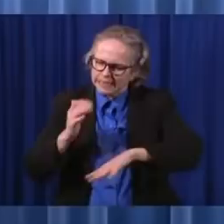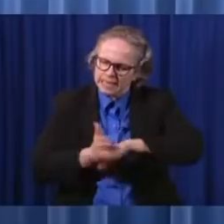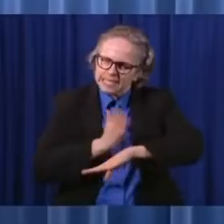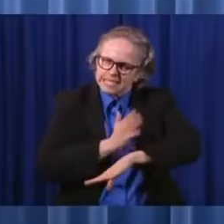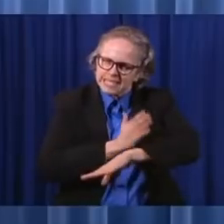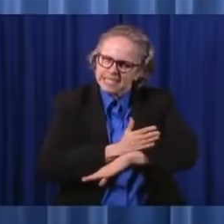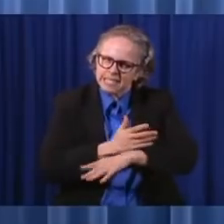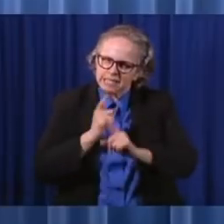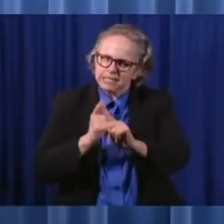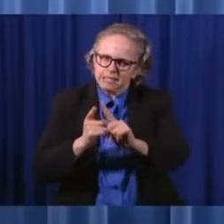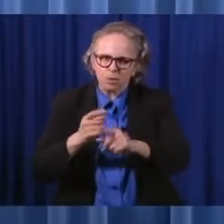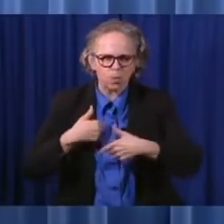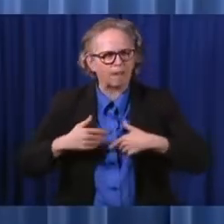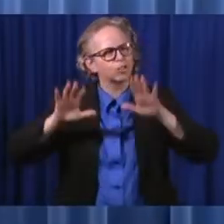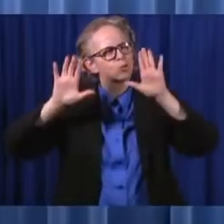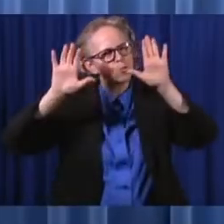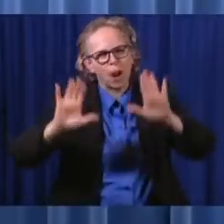Thank you.